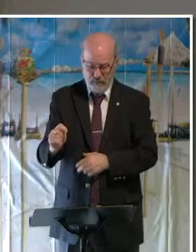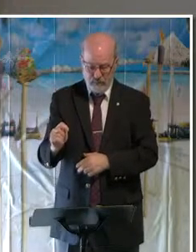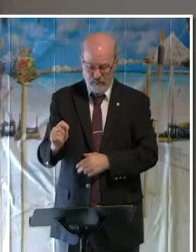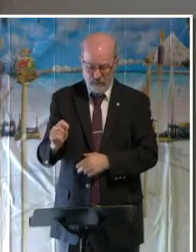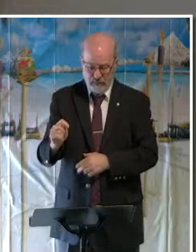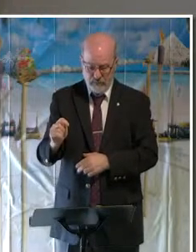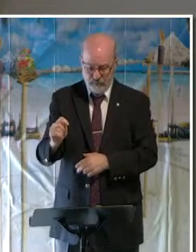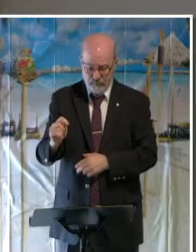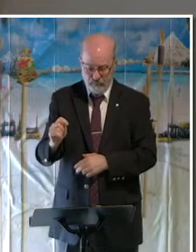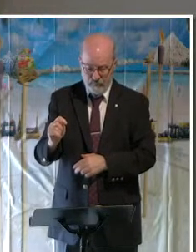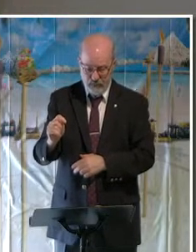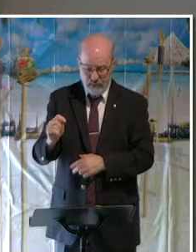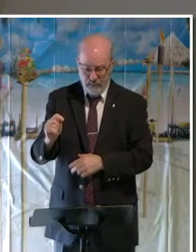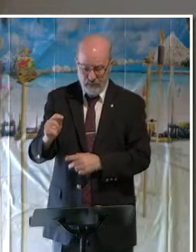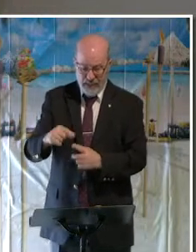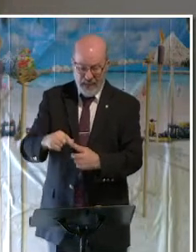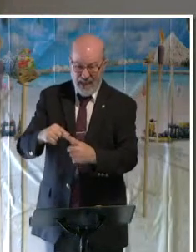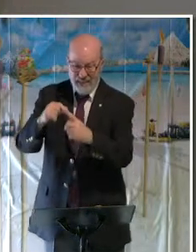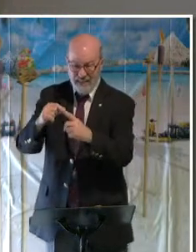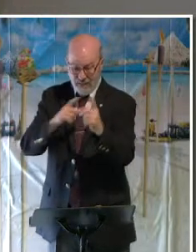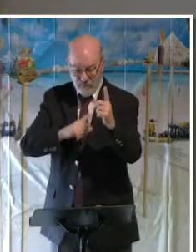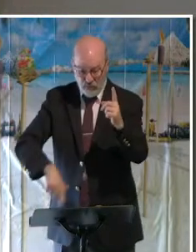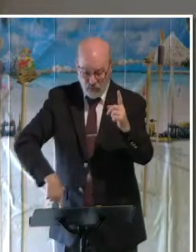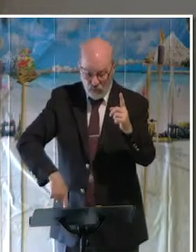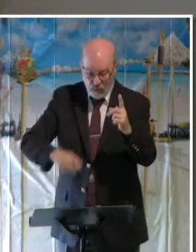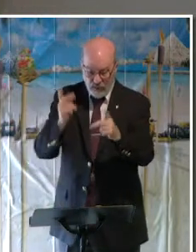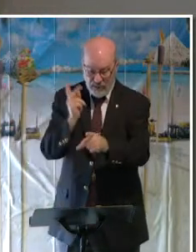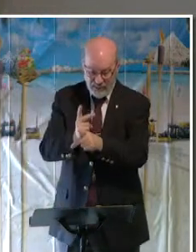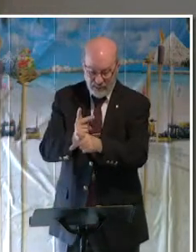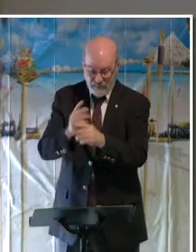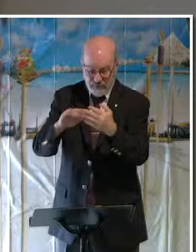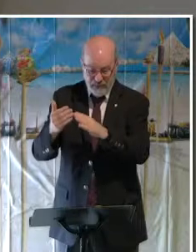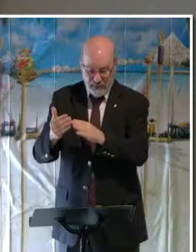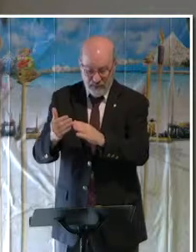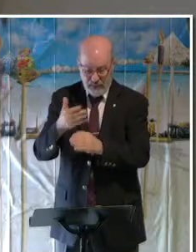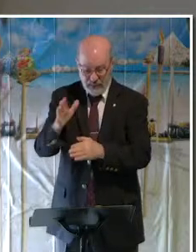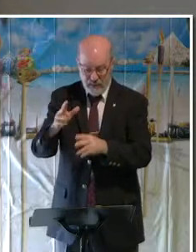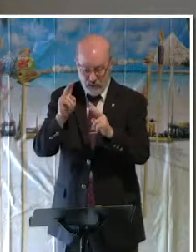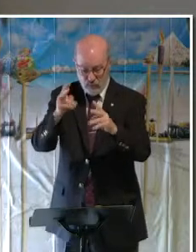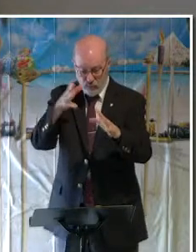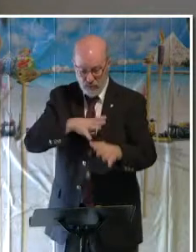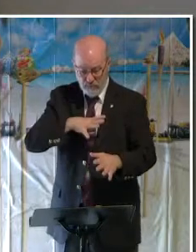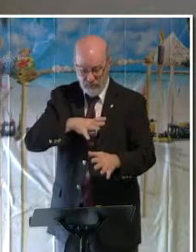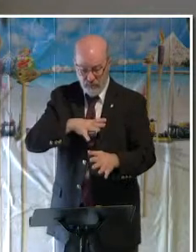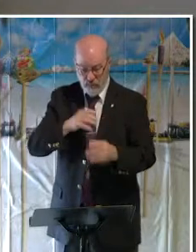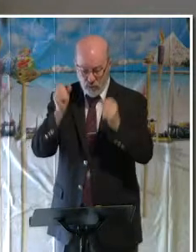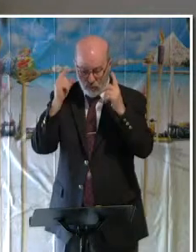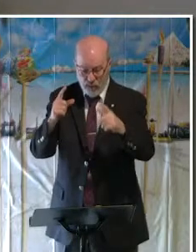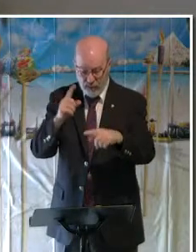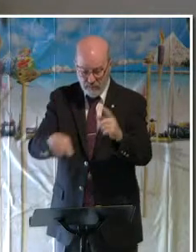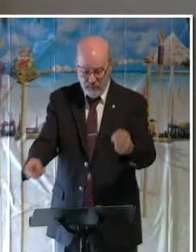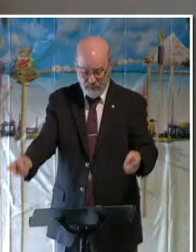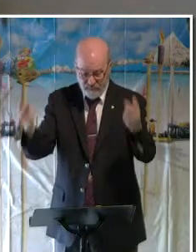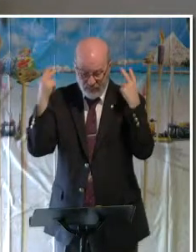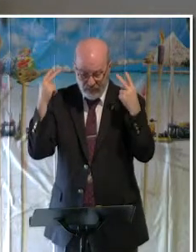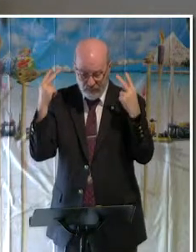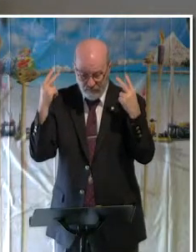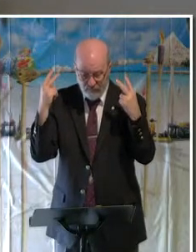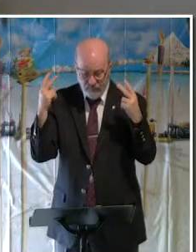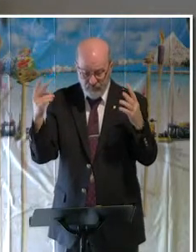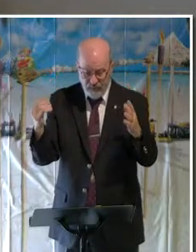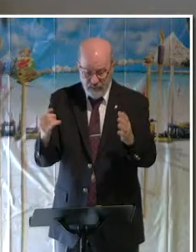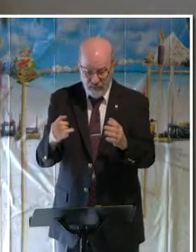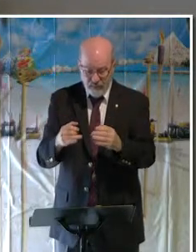that build it. Except the Lord keep the city, the watchman waketh but in